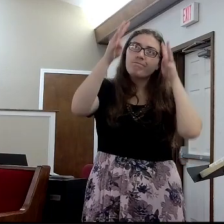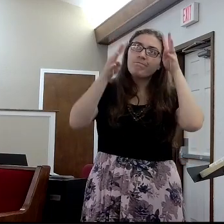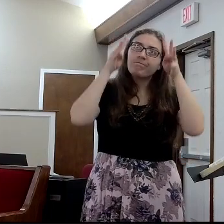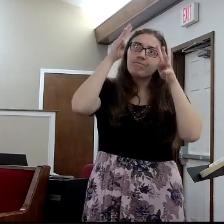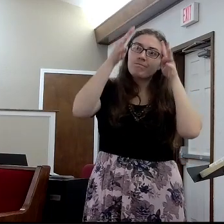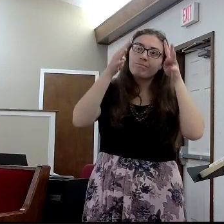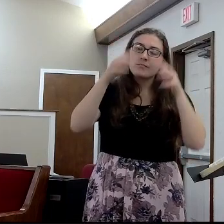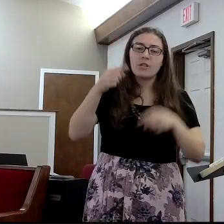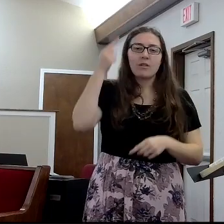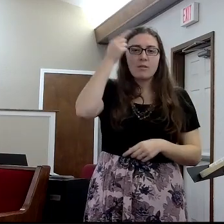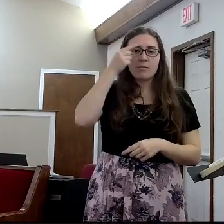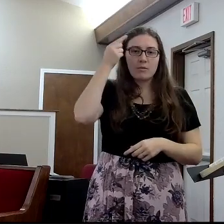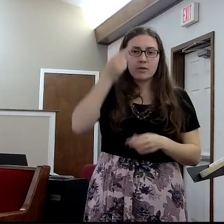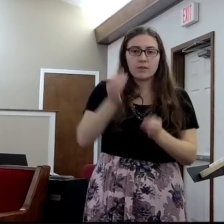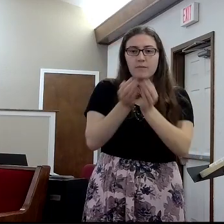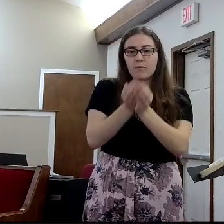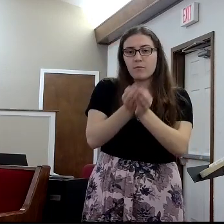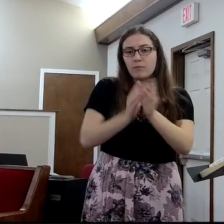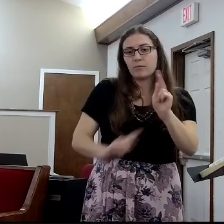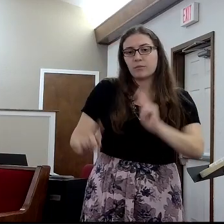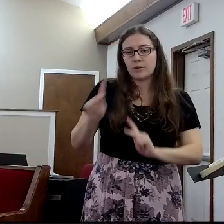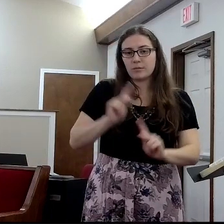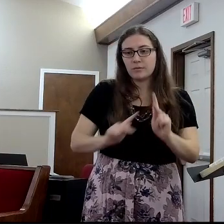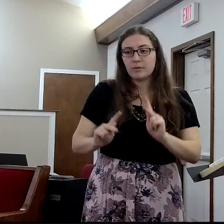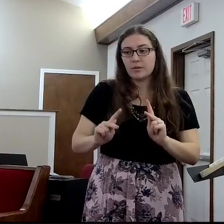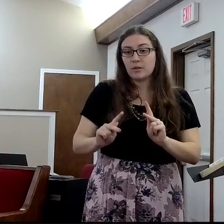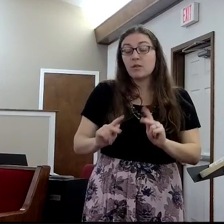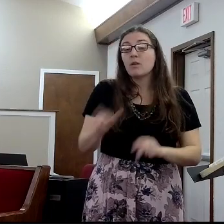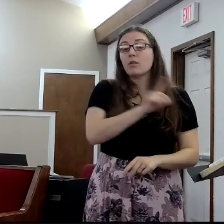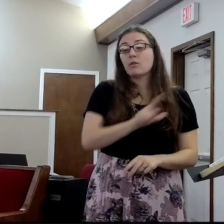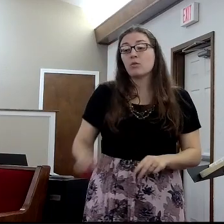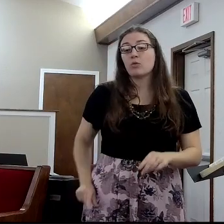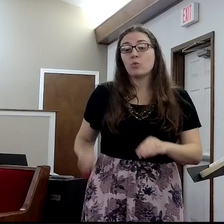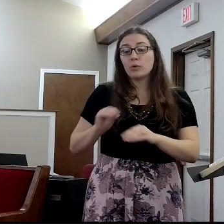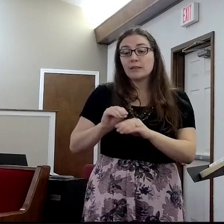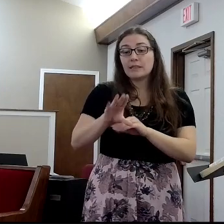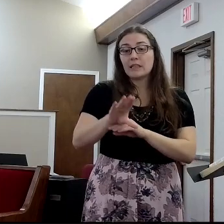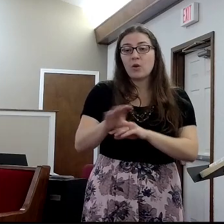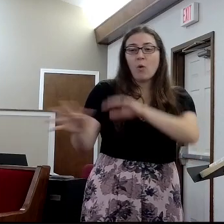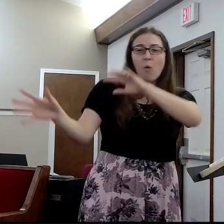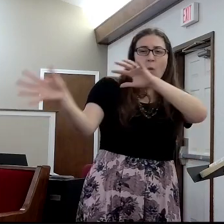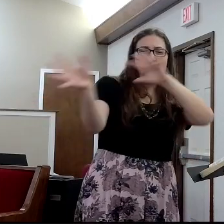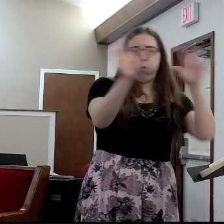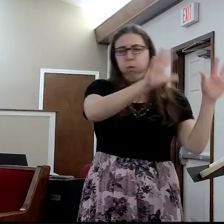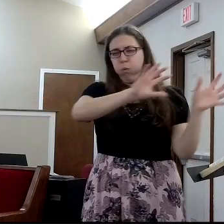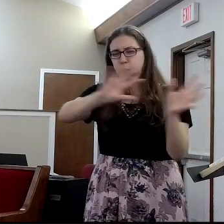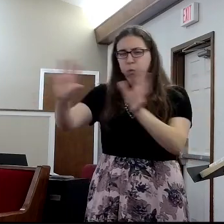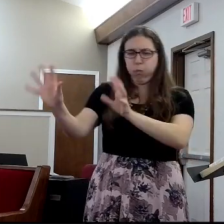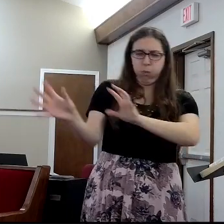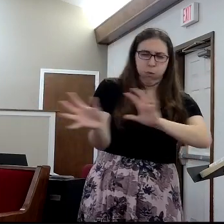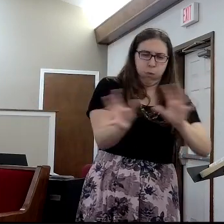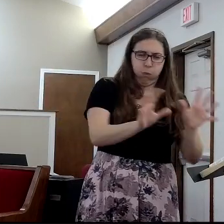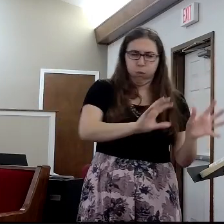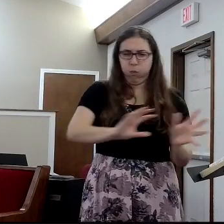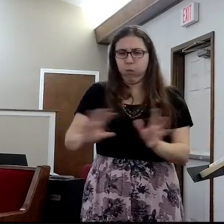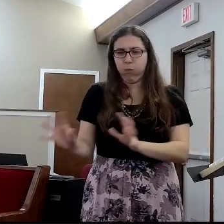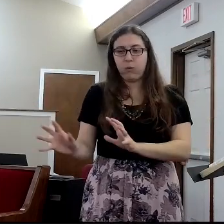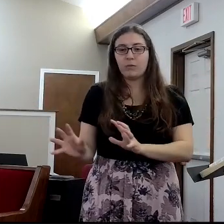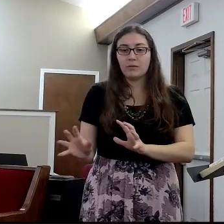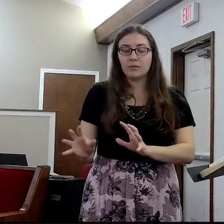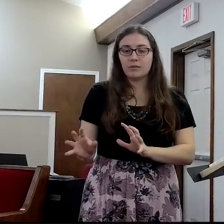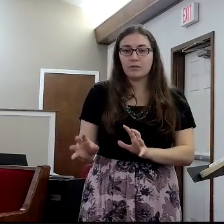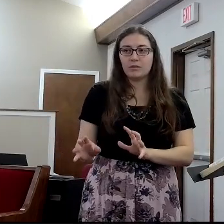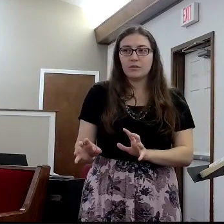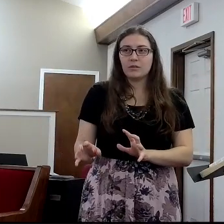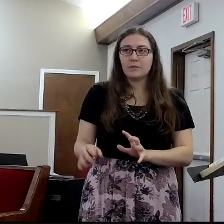is going through the minds of the mariners already. The Bible says, but the Lord sent out a great wind into the sea. So it doesn't